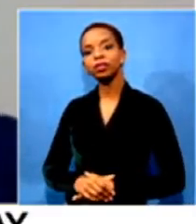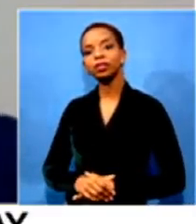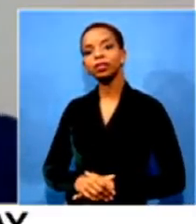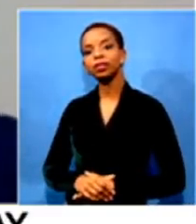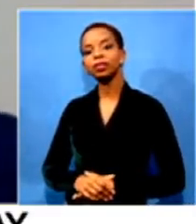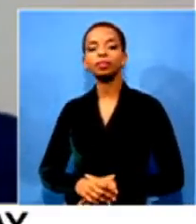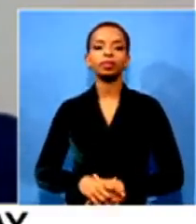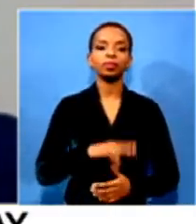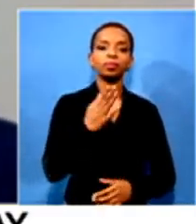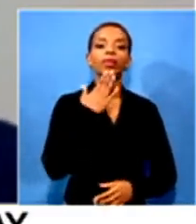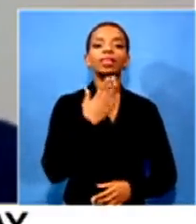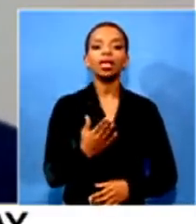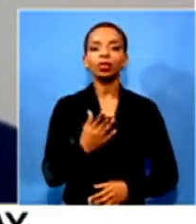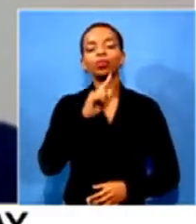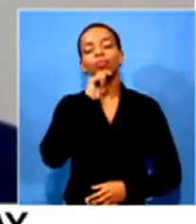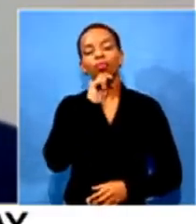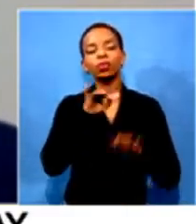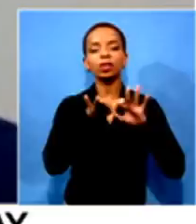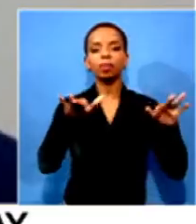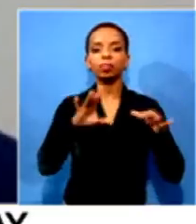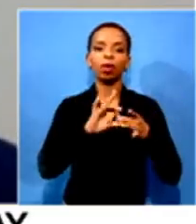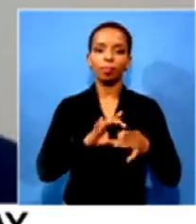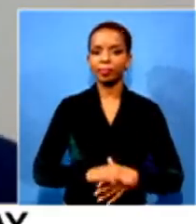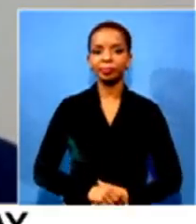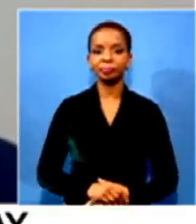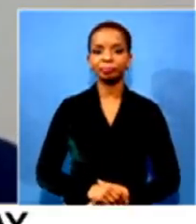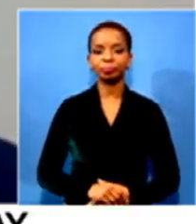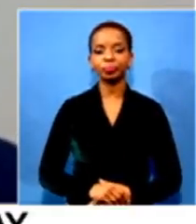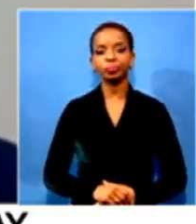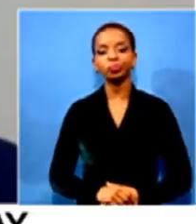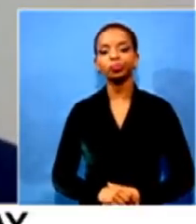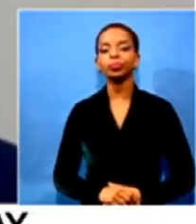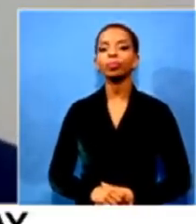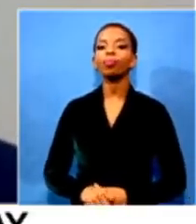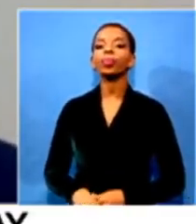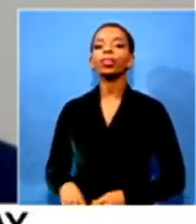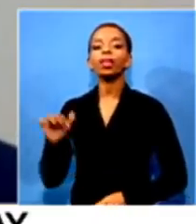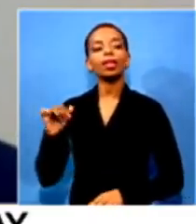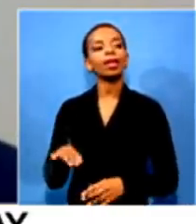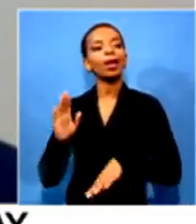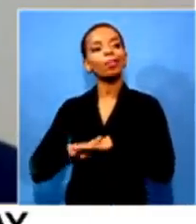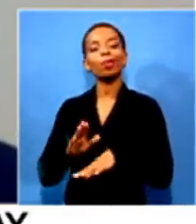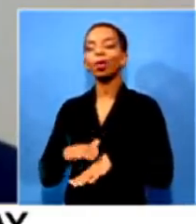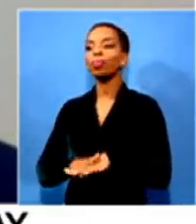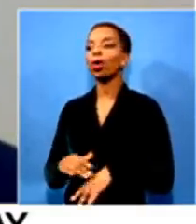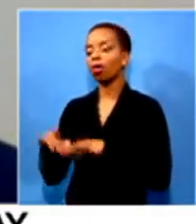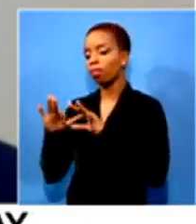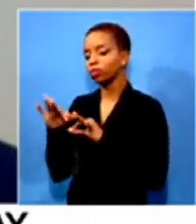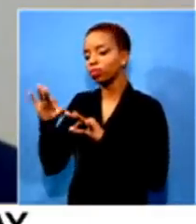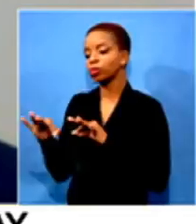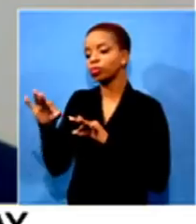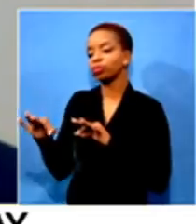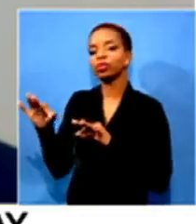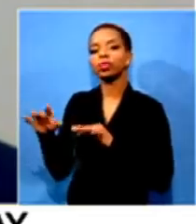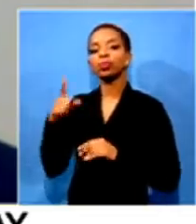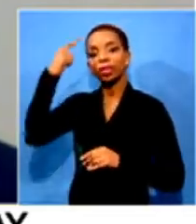Thank you and good morning to the viewers. So yet another postponement, another delay, one of several. What are your thoughts on this